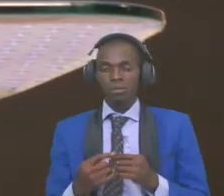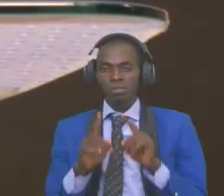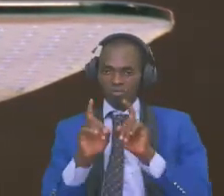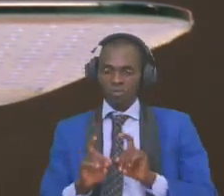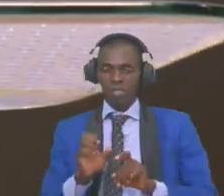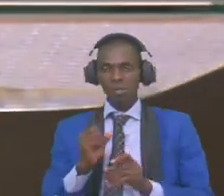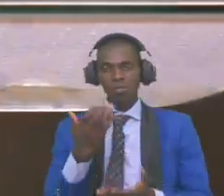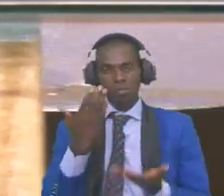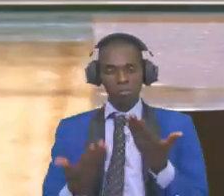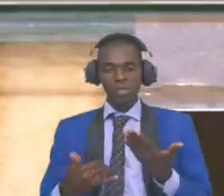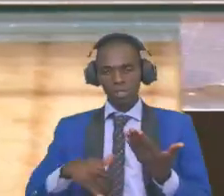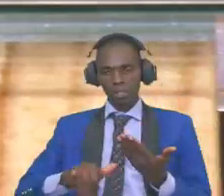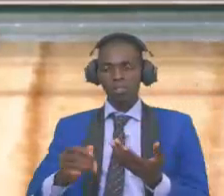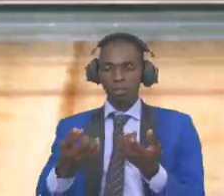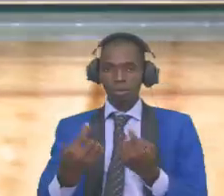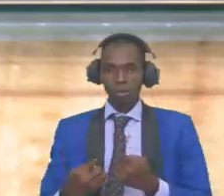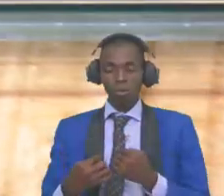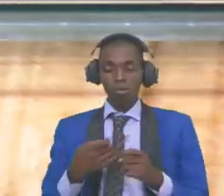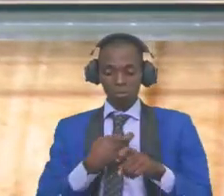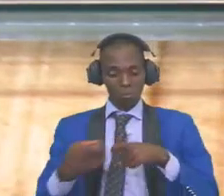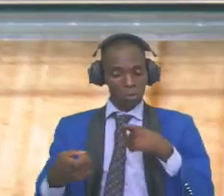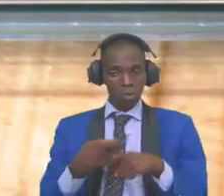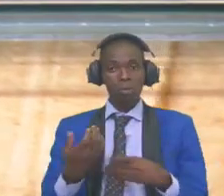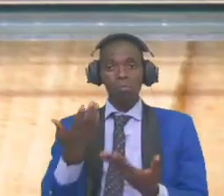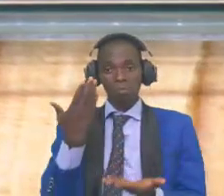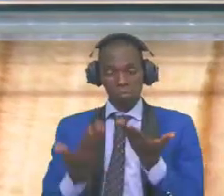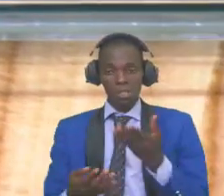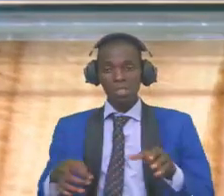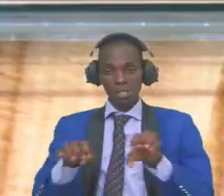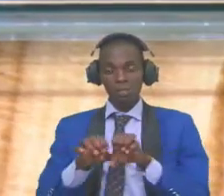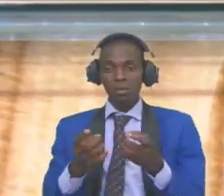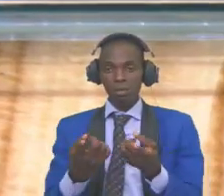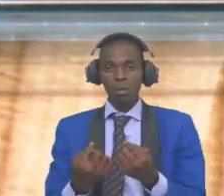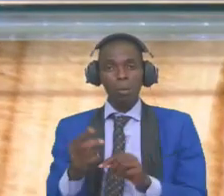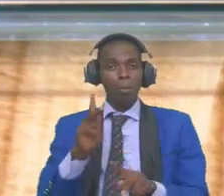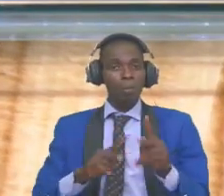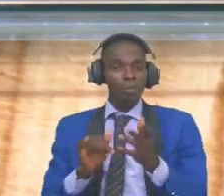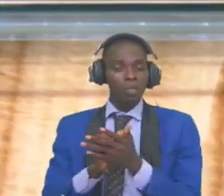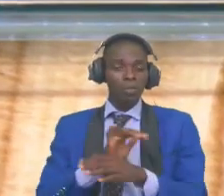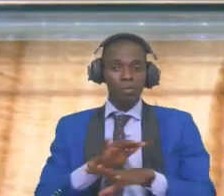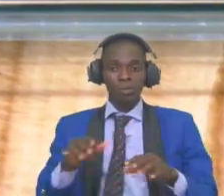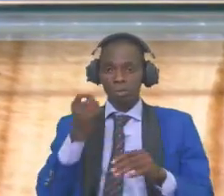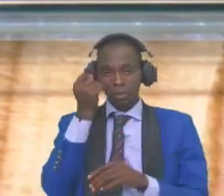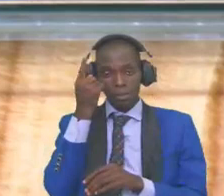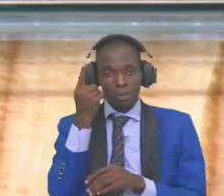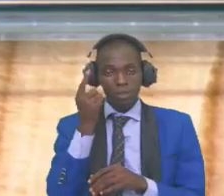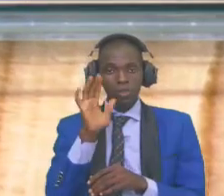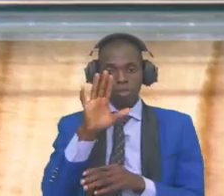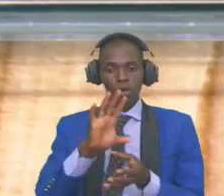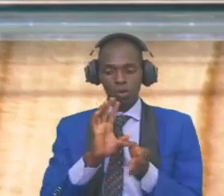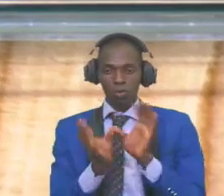come. Persecution may even come. The people who don't understand your